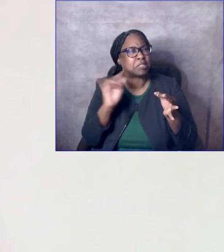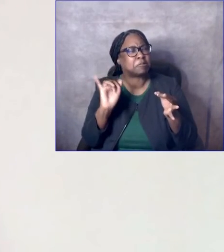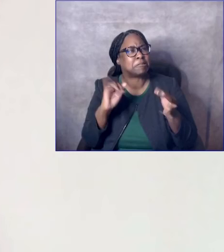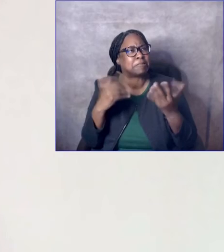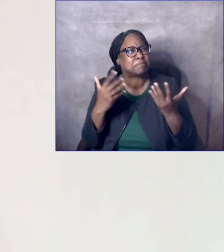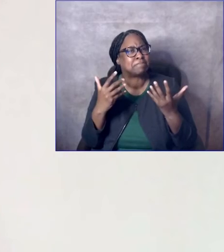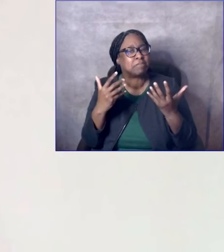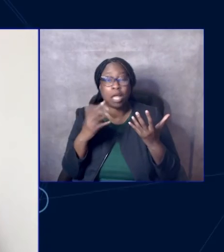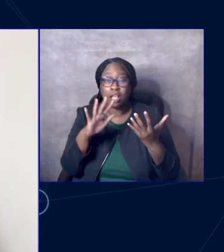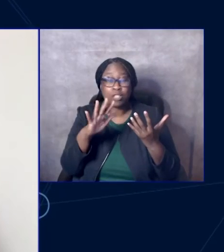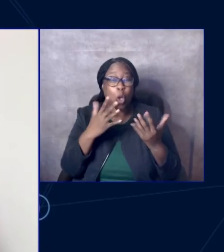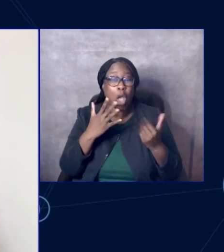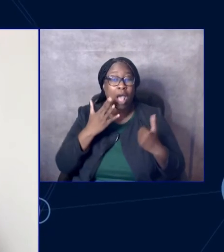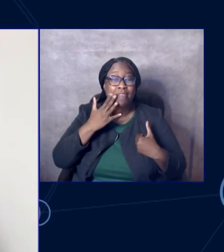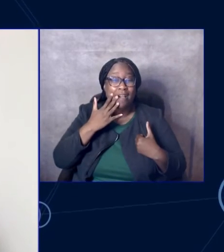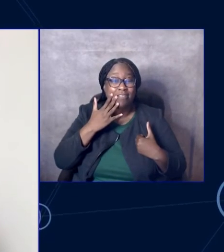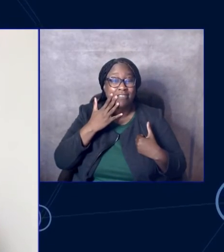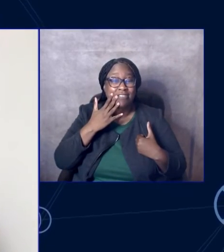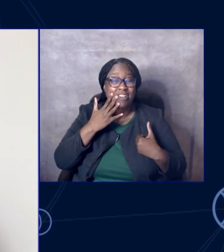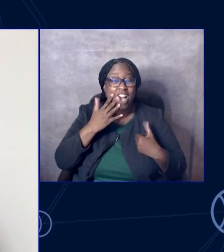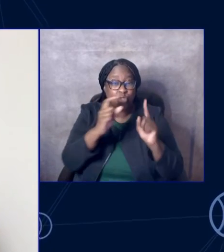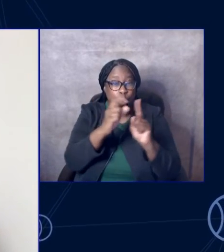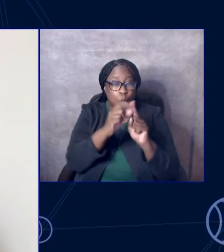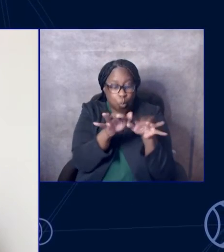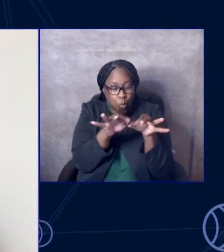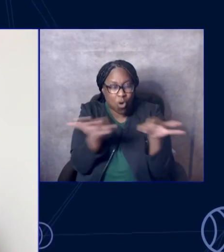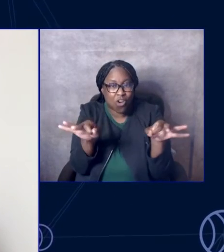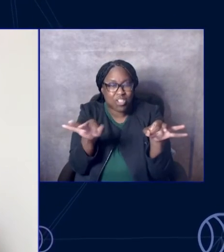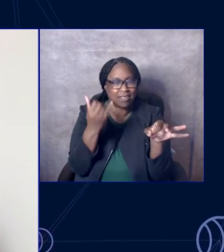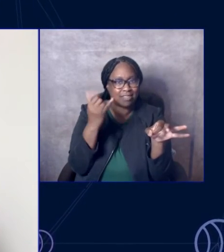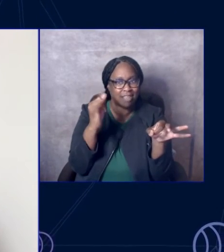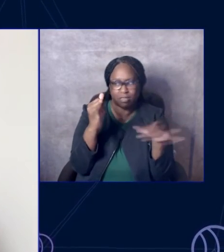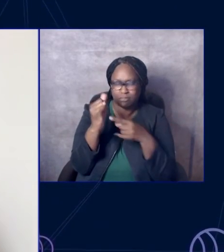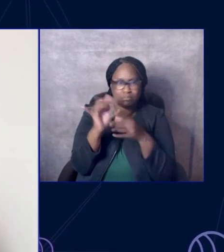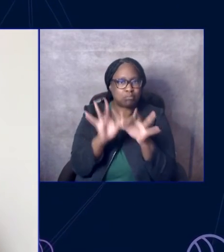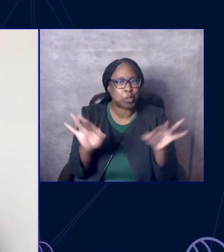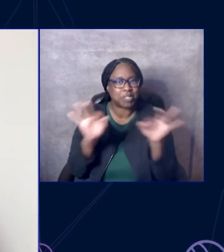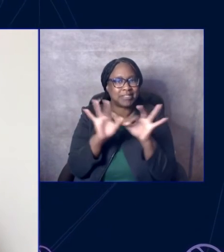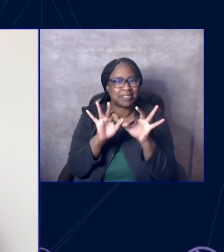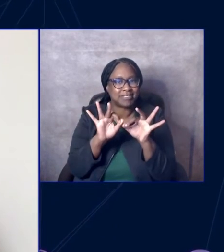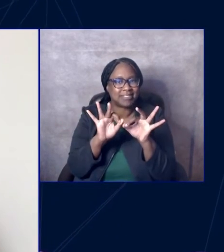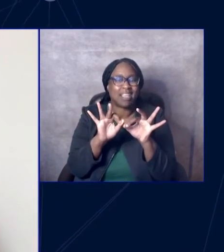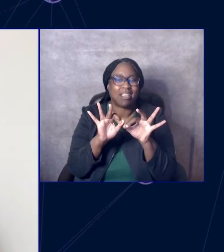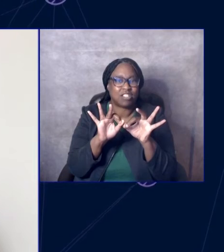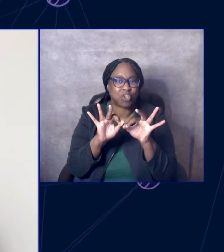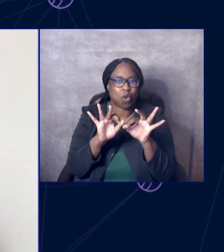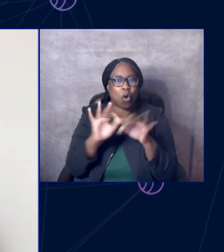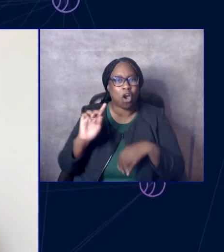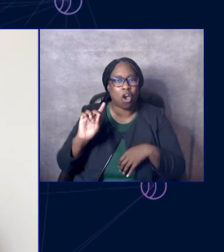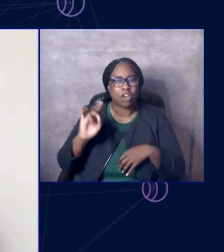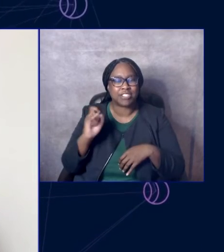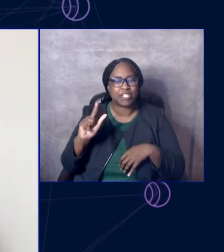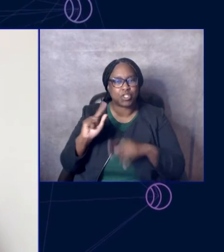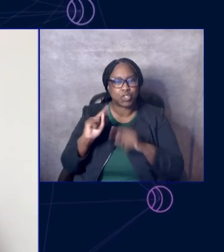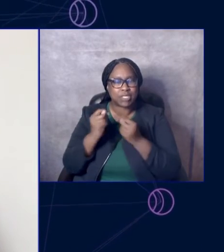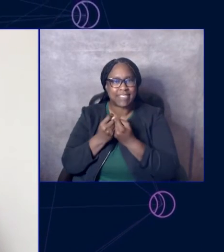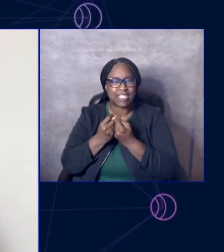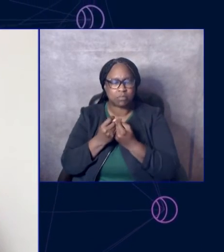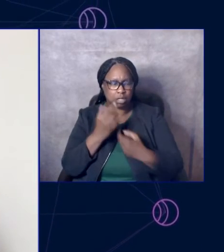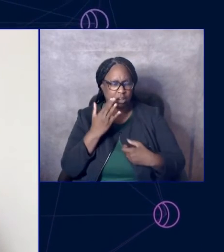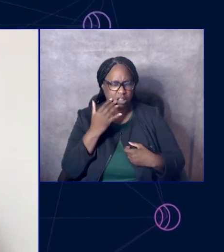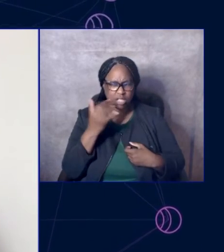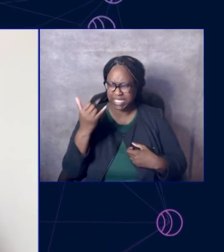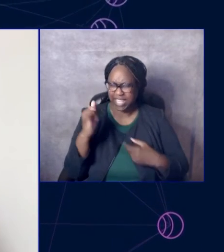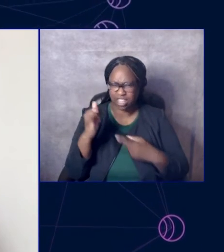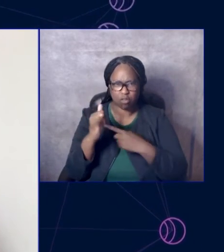the color, right? The yellow. I know our digital team really thought about what that color symbolized for folks, right? And